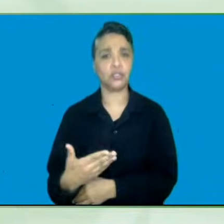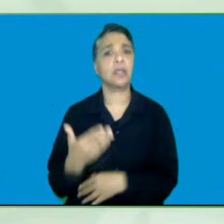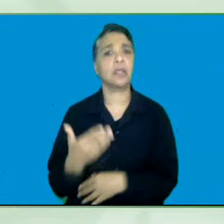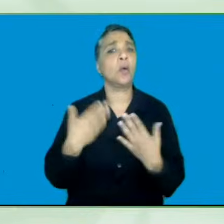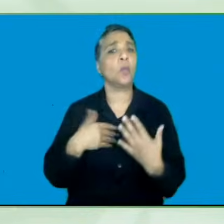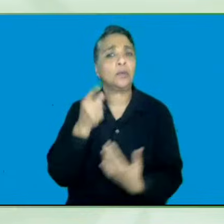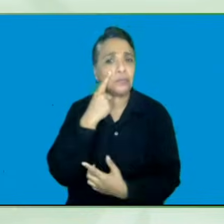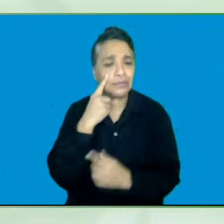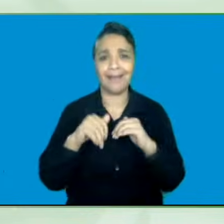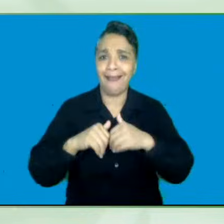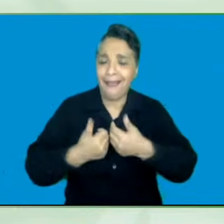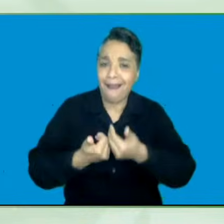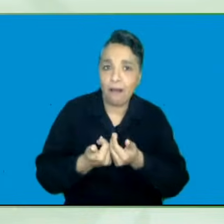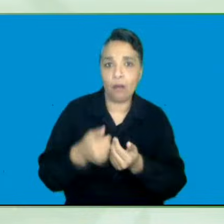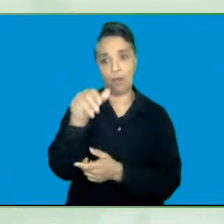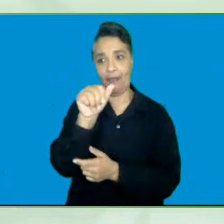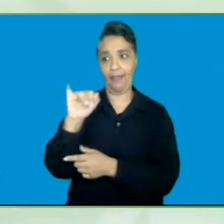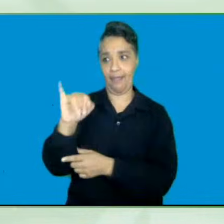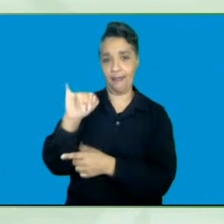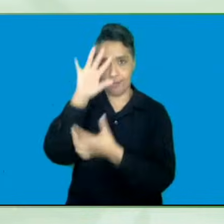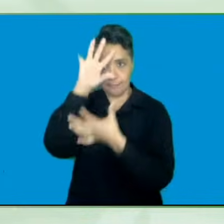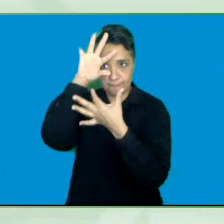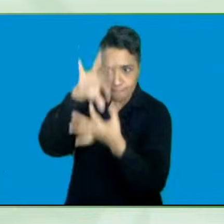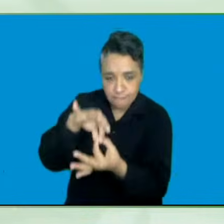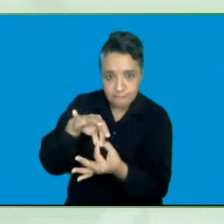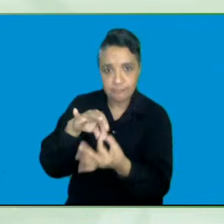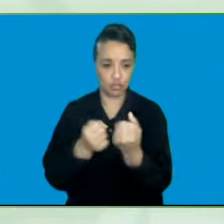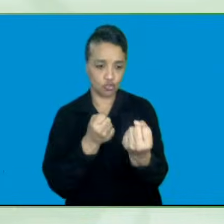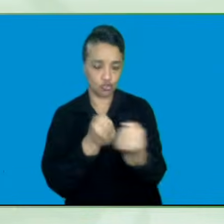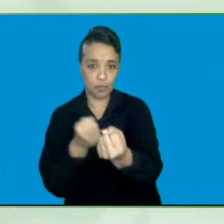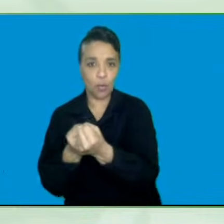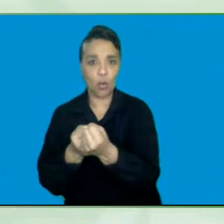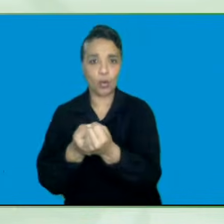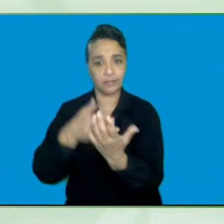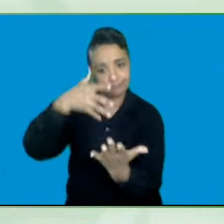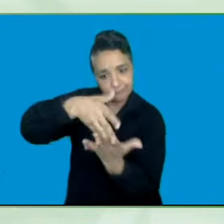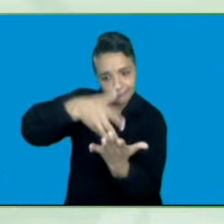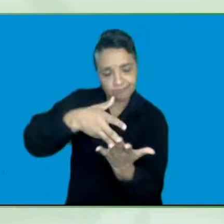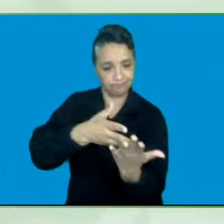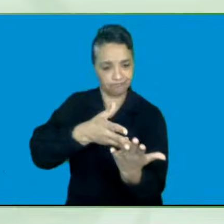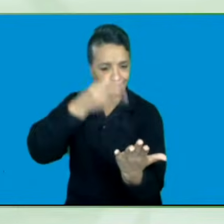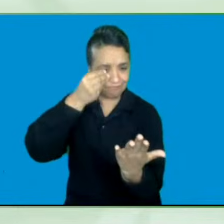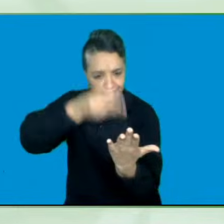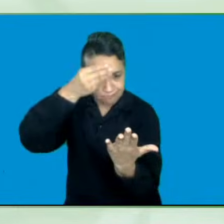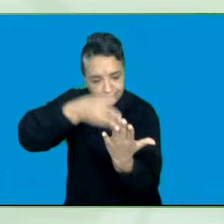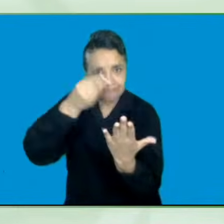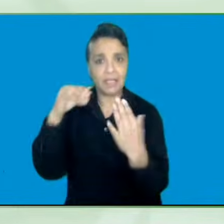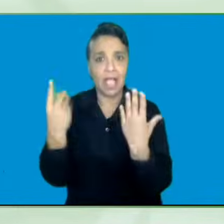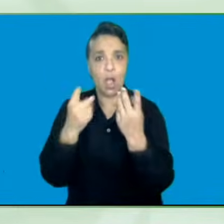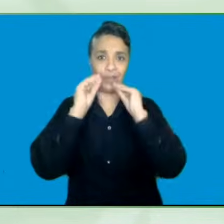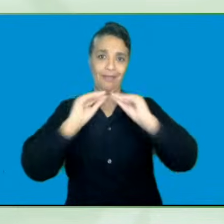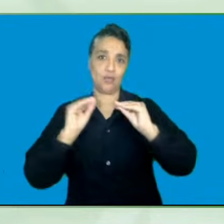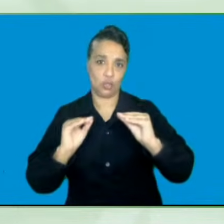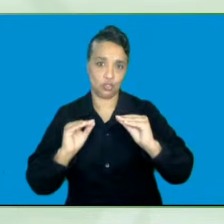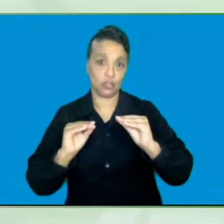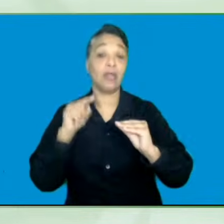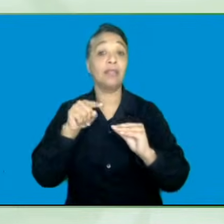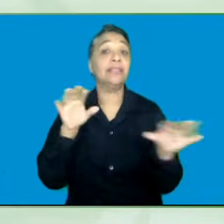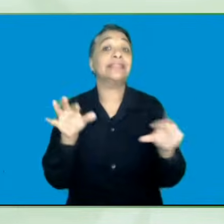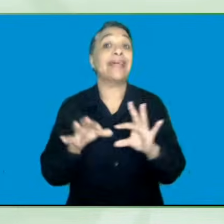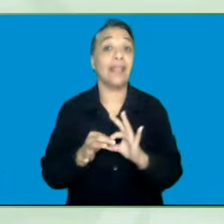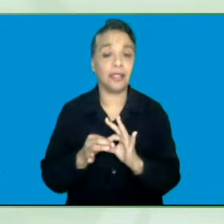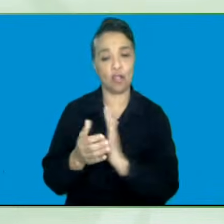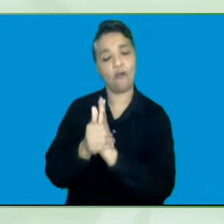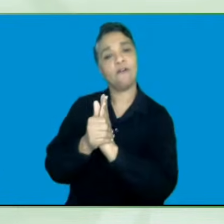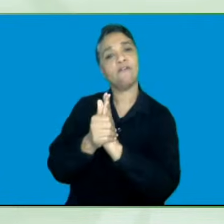to support neurodivergent learners in education, and specifically in the part of education that's called vocational